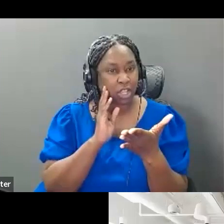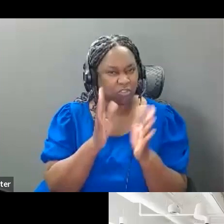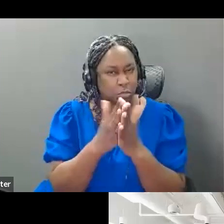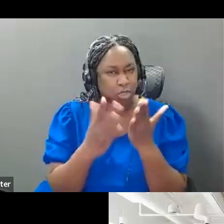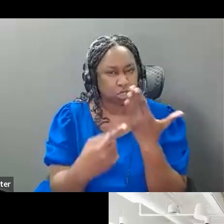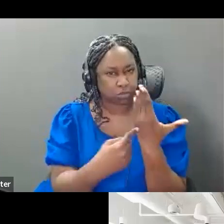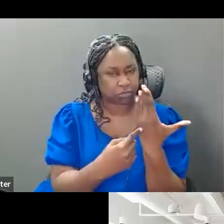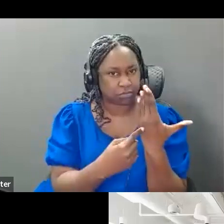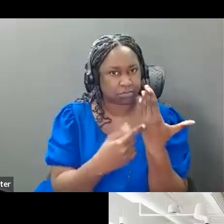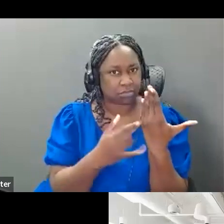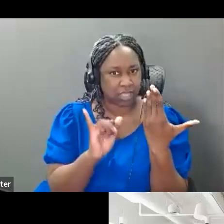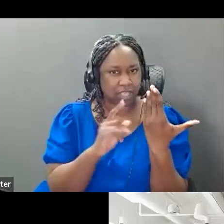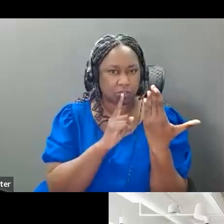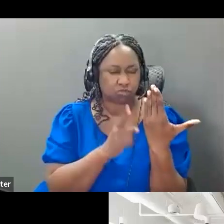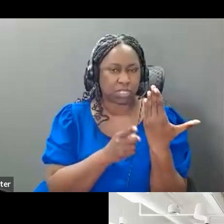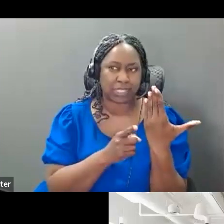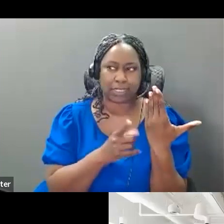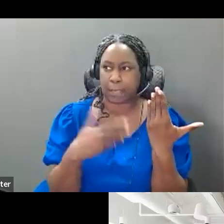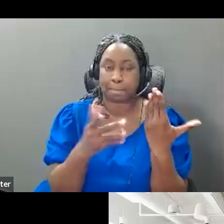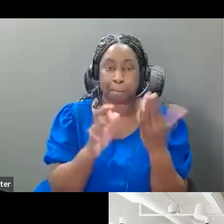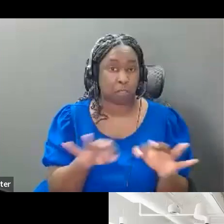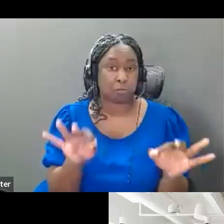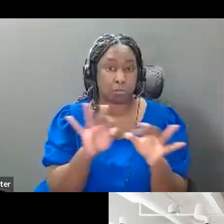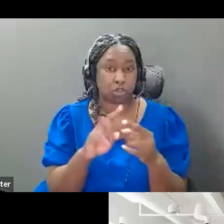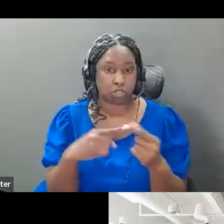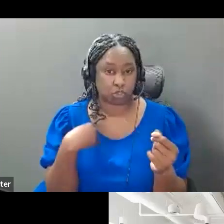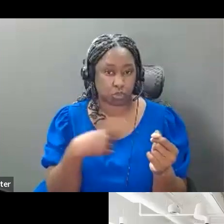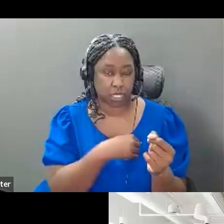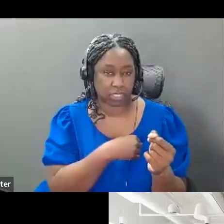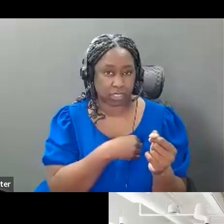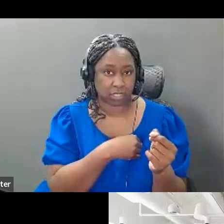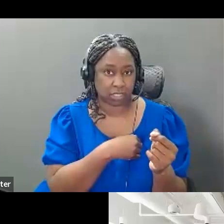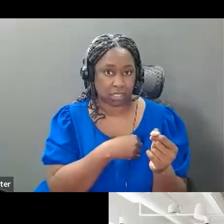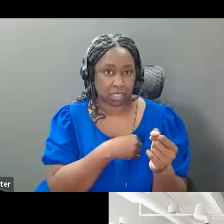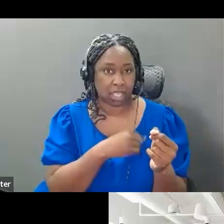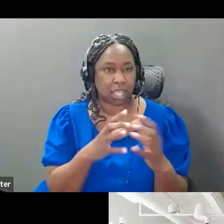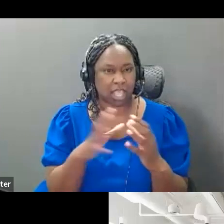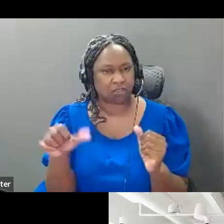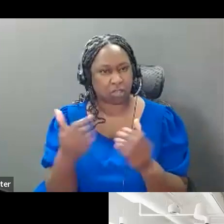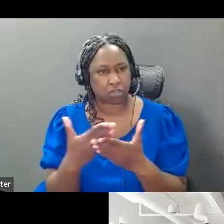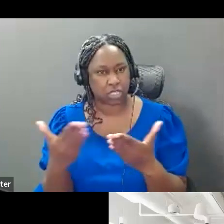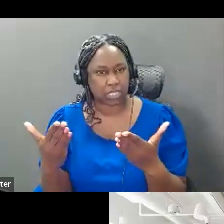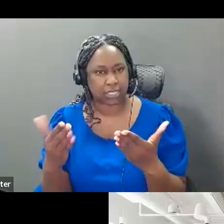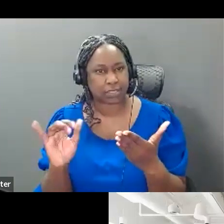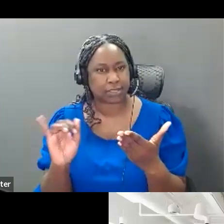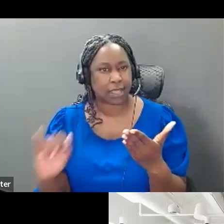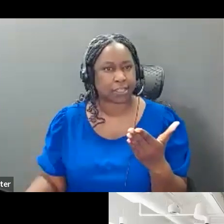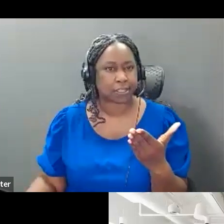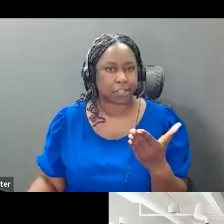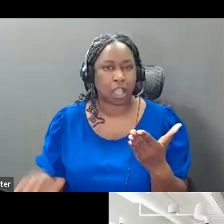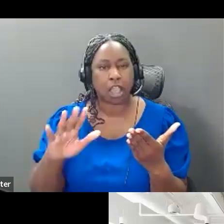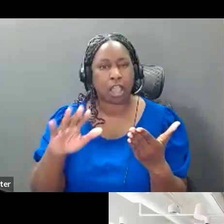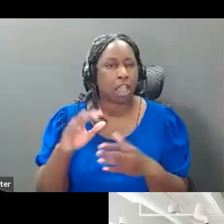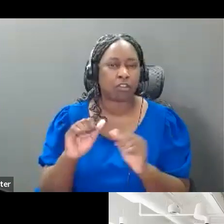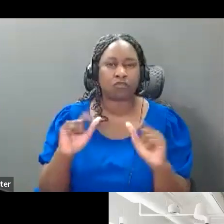So I think that's really important to us. But then we also, we do like a lot of other things. So we have like blogs on our